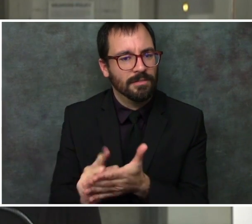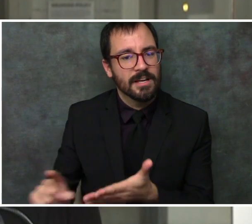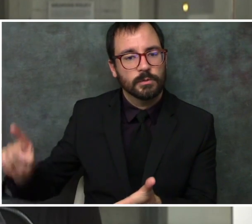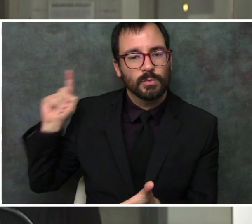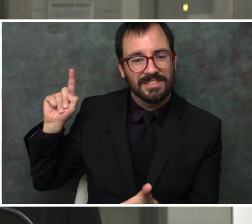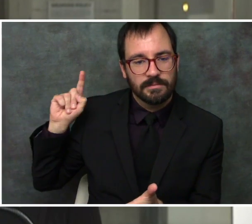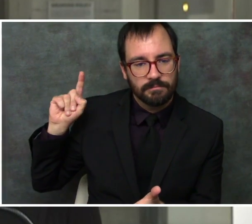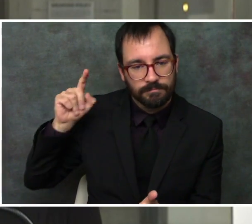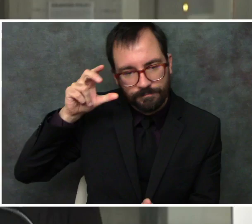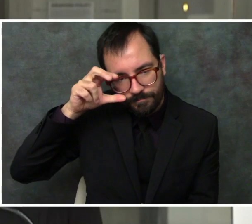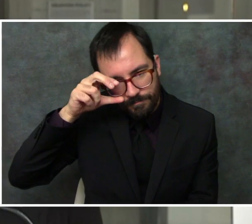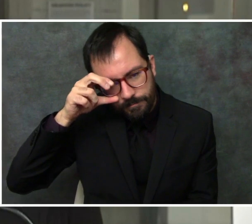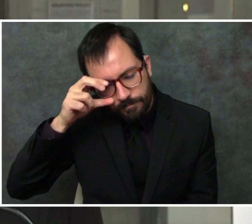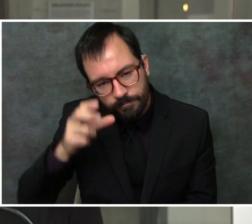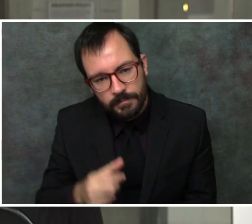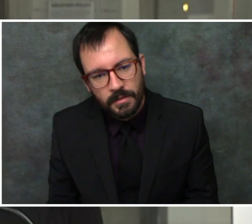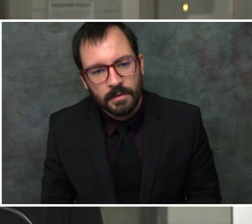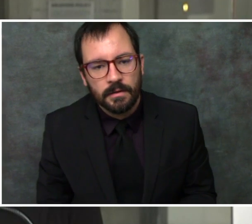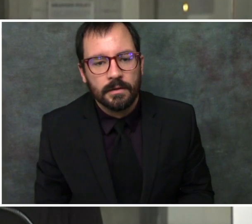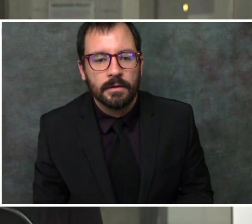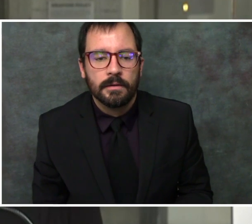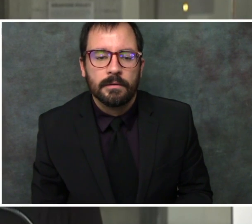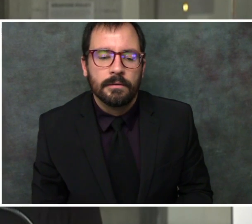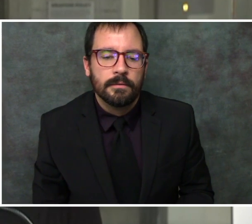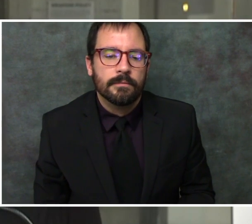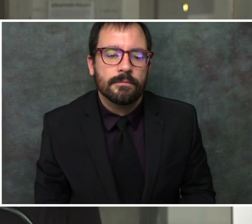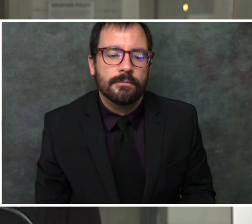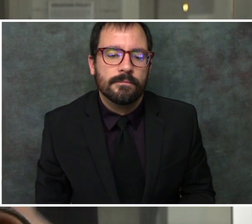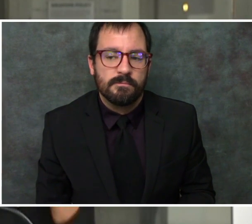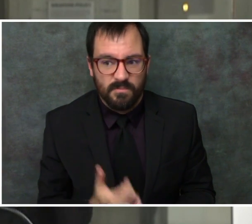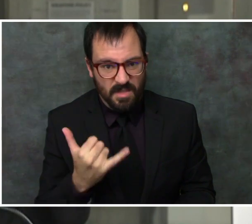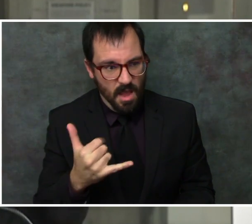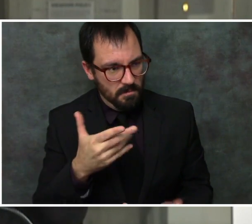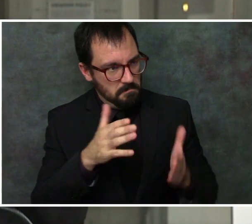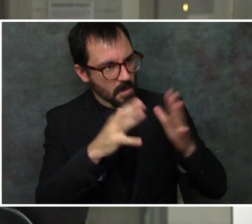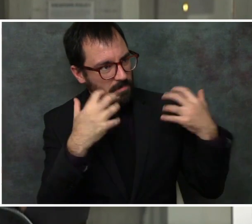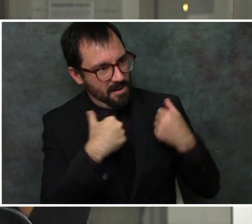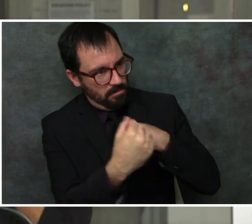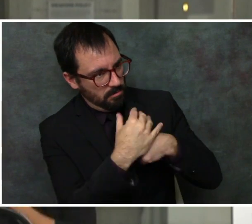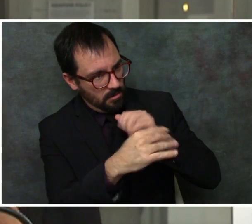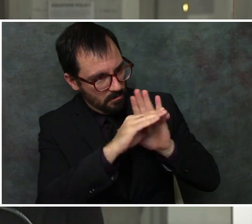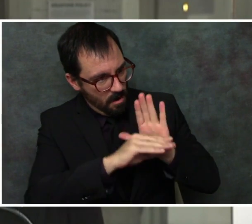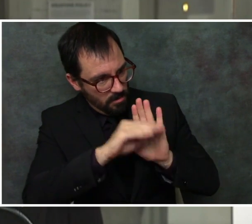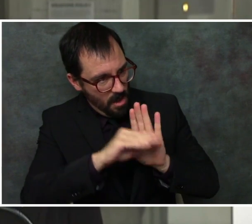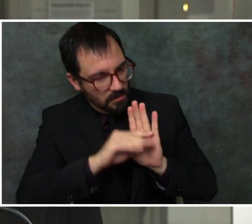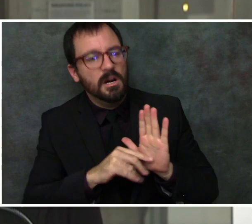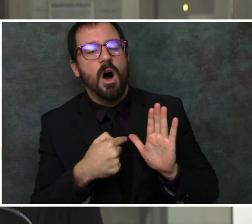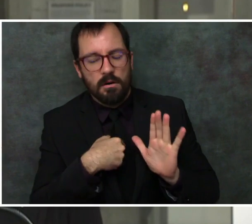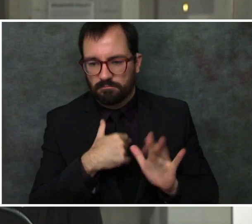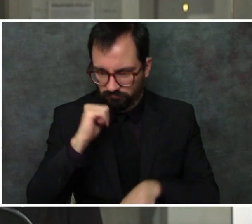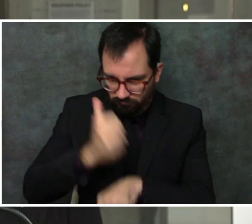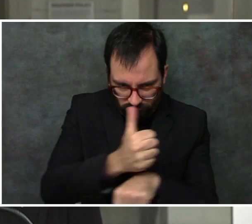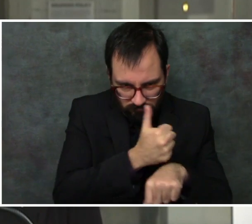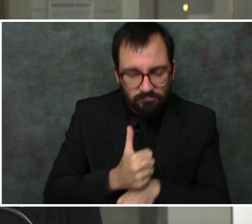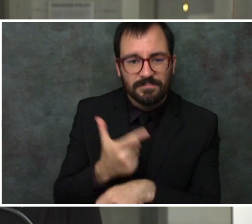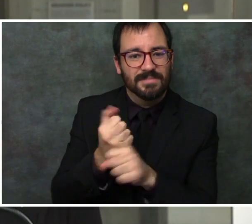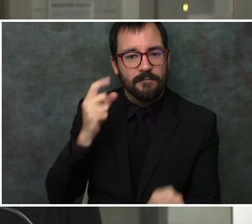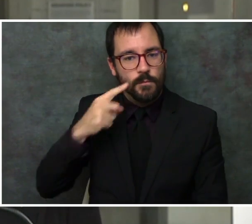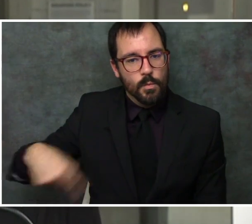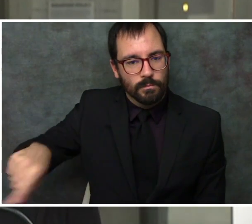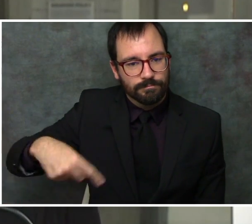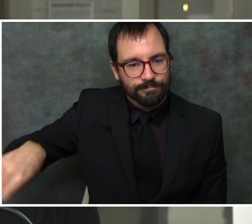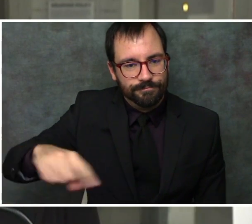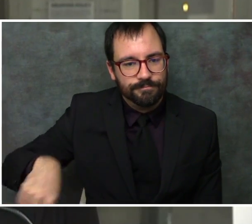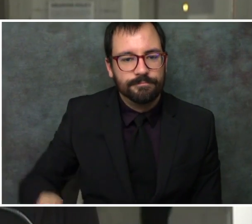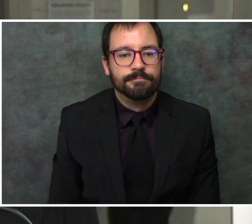Not now when there's an opportunity backed by public health to have them in schools. There's too much at stake for our young